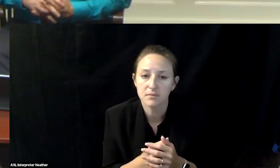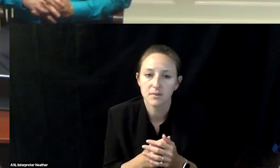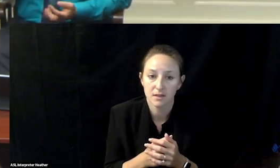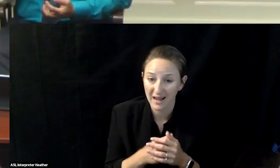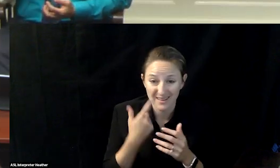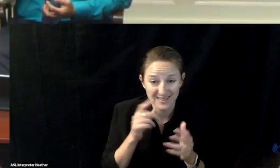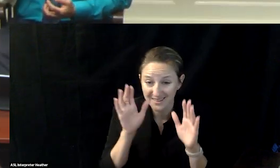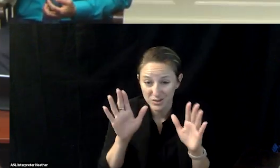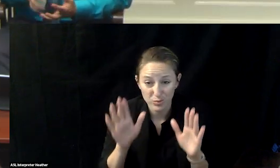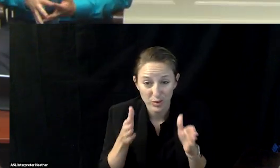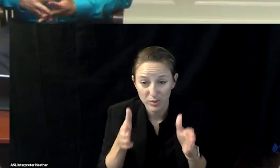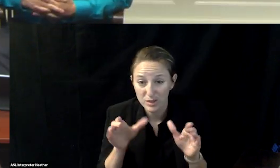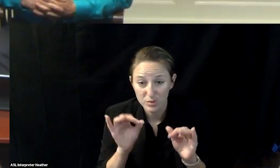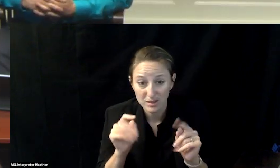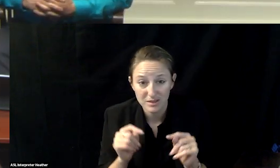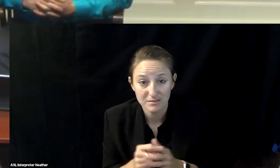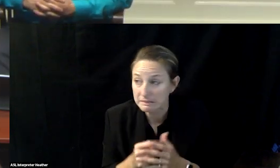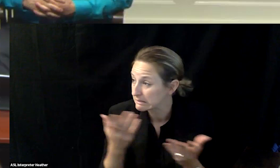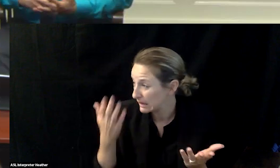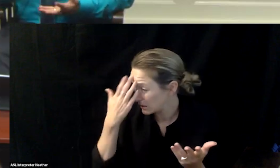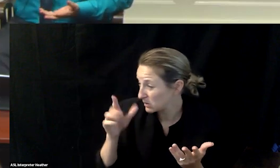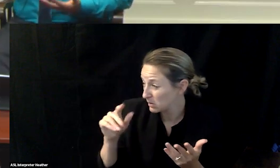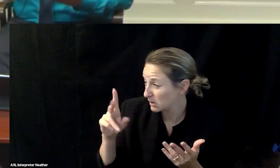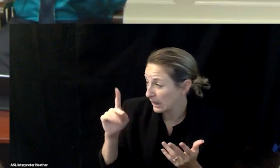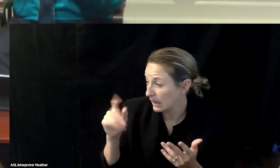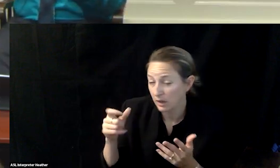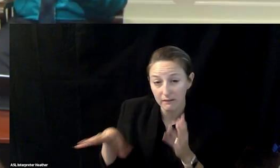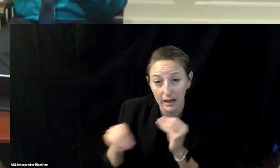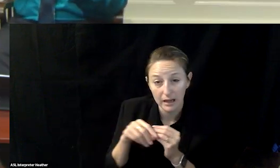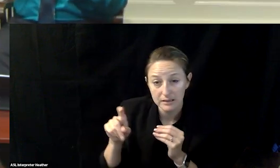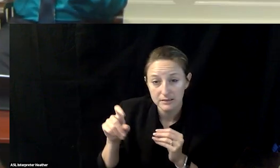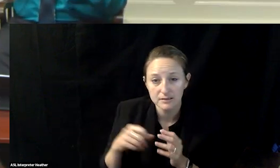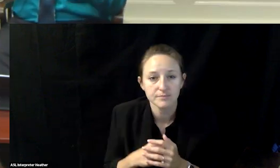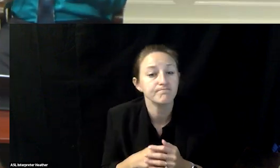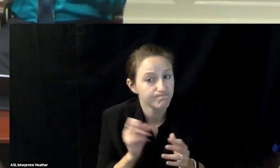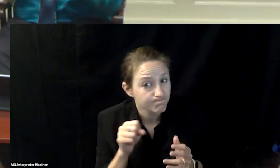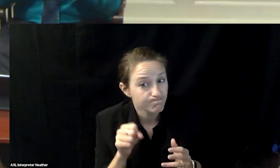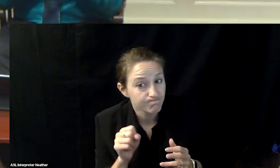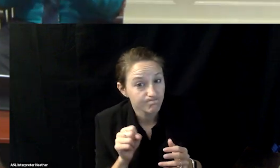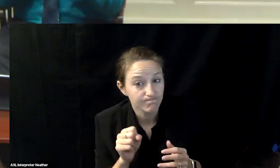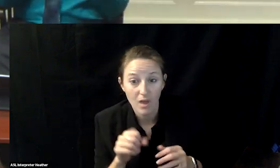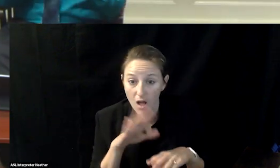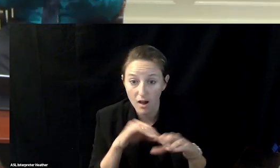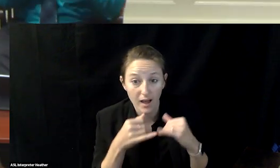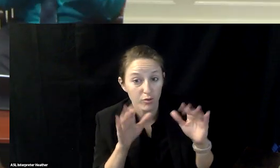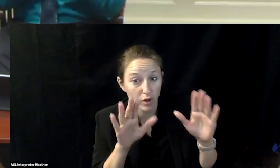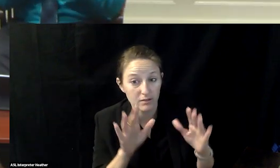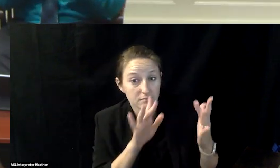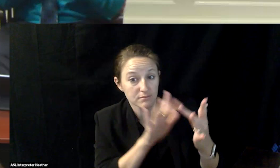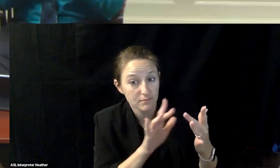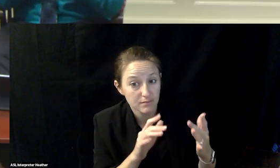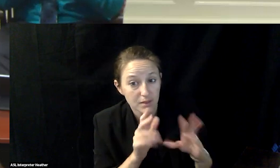is a good way to go. I don't know, Kyle, if you have any other ideas. Yeah, and then, so online, great. And then, like we mentioned